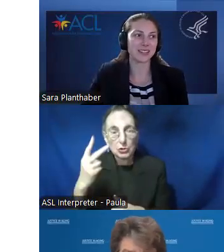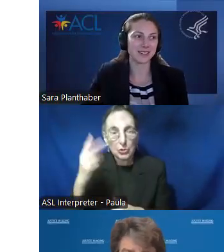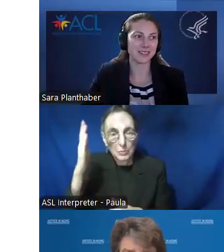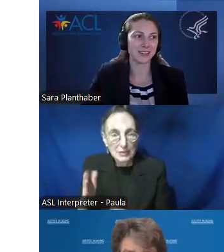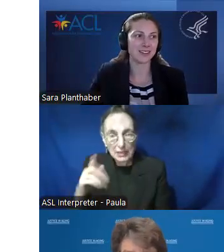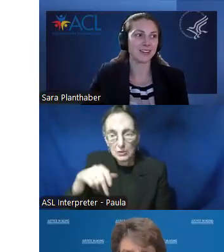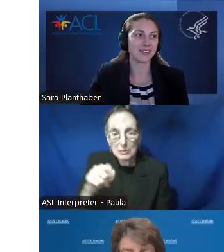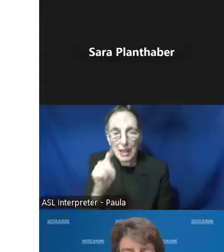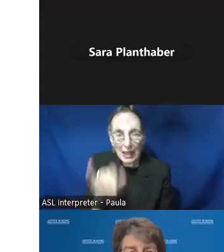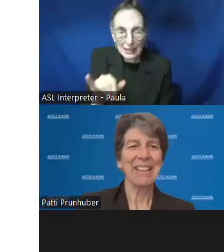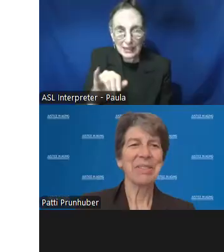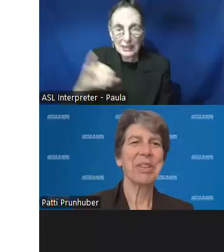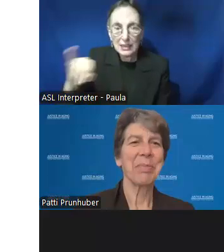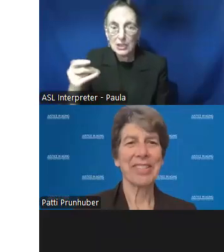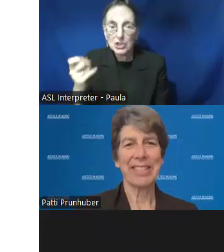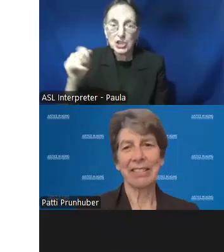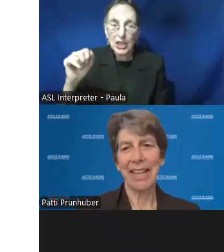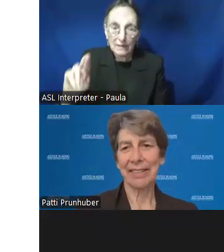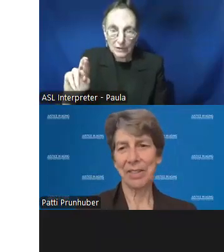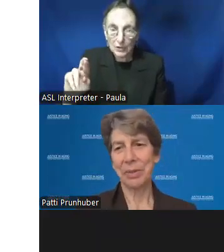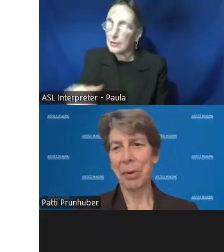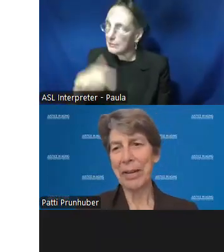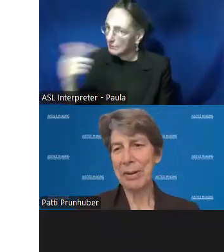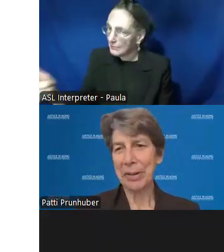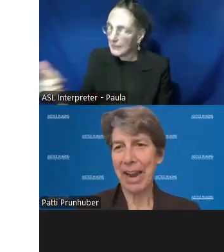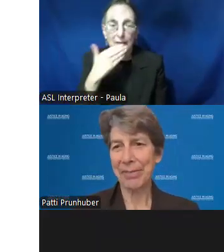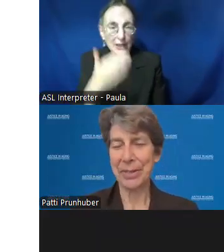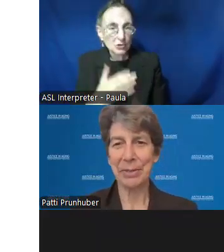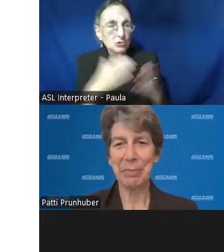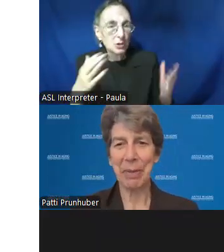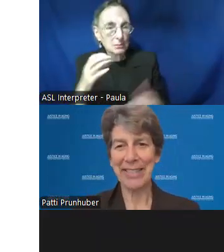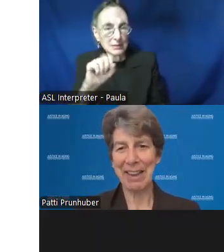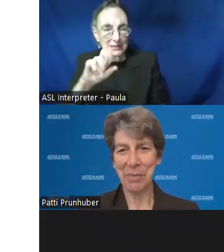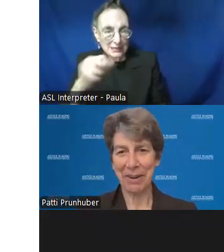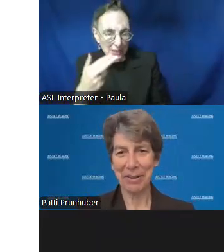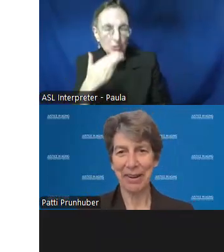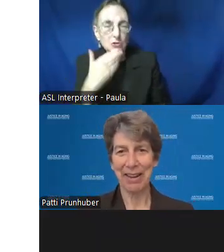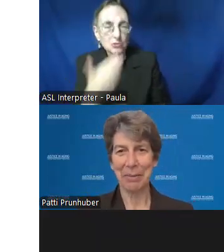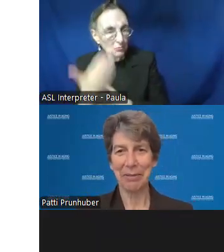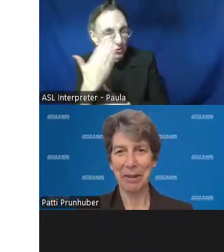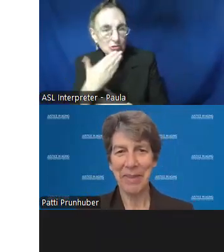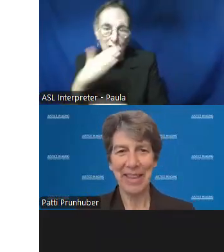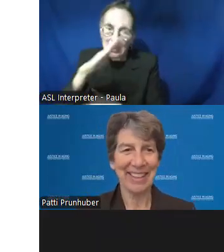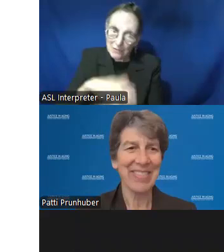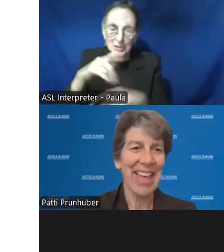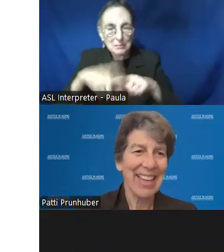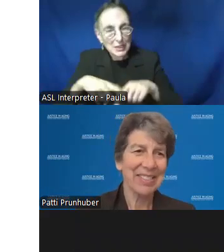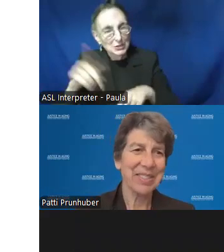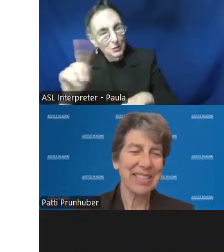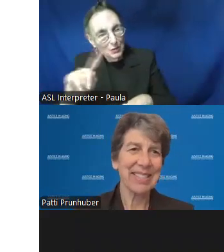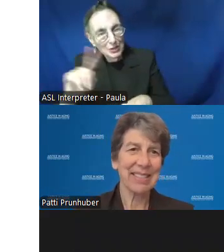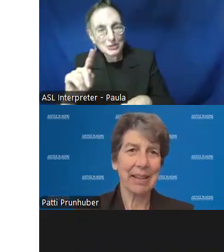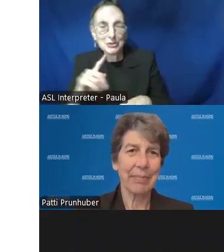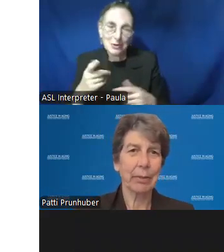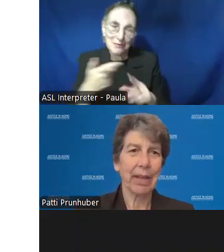yours. Thank you so much, Sarah, and good morning or good afternoon, depending on where you are coming from,